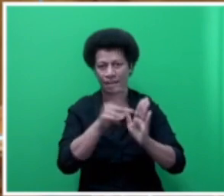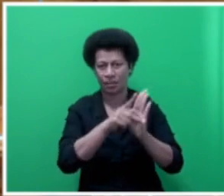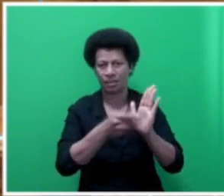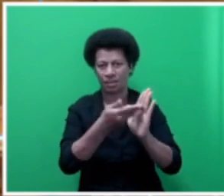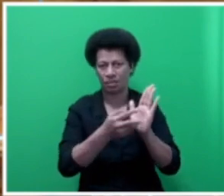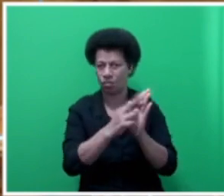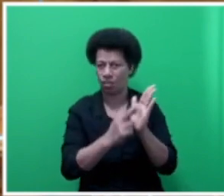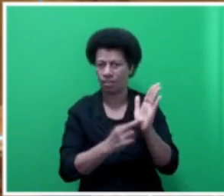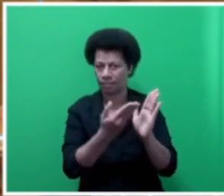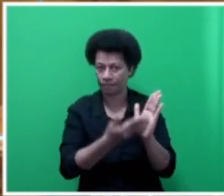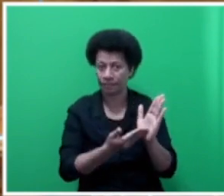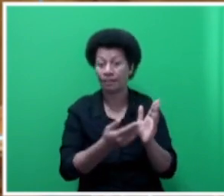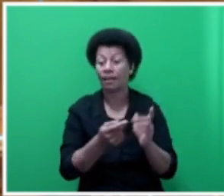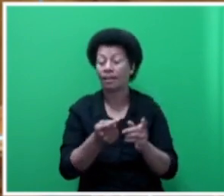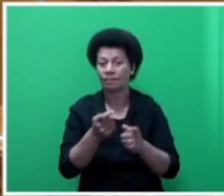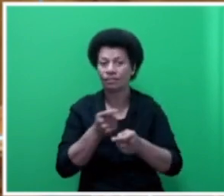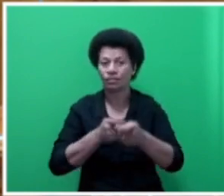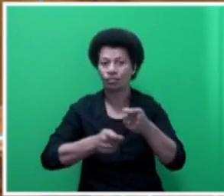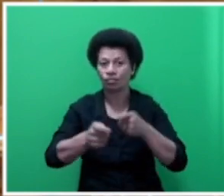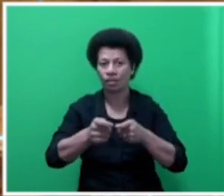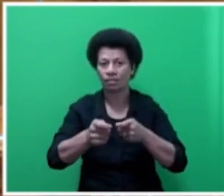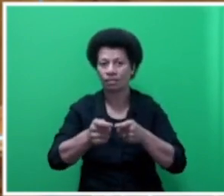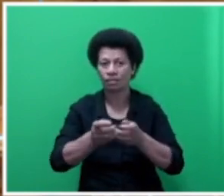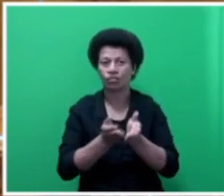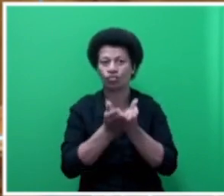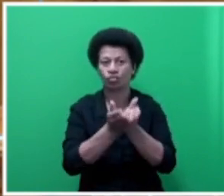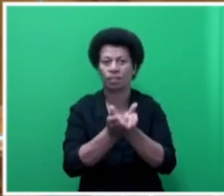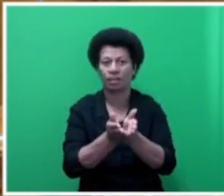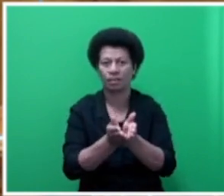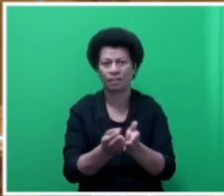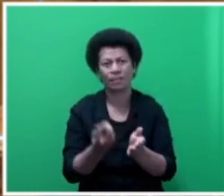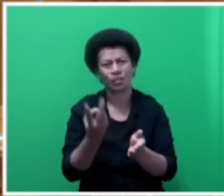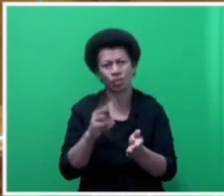through transshipment. In 2014, we earned